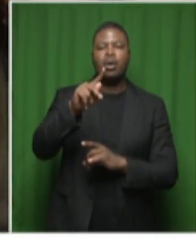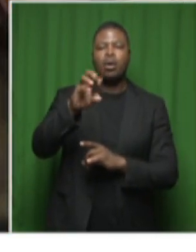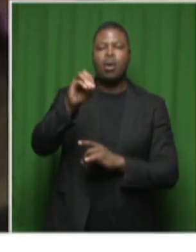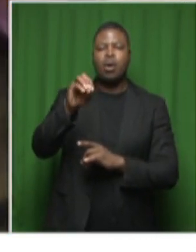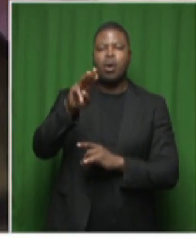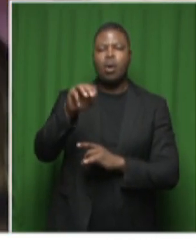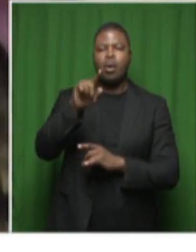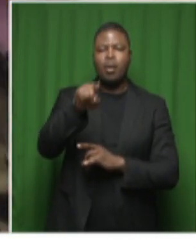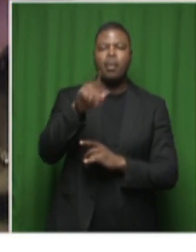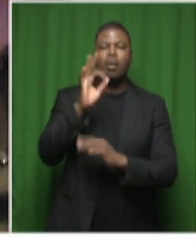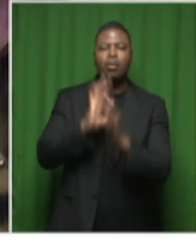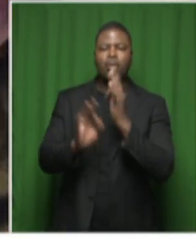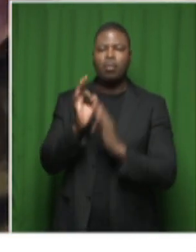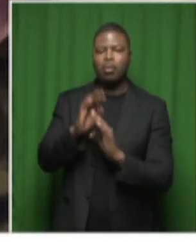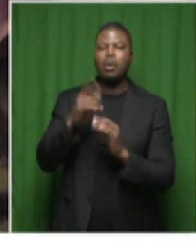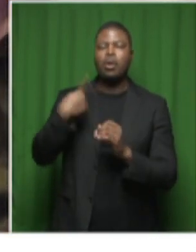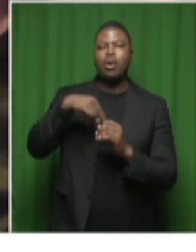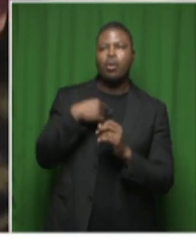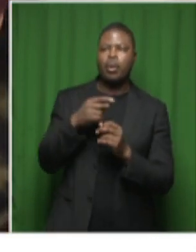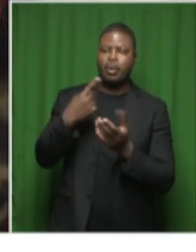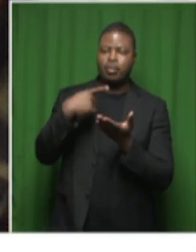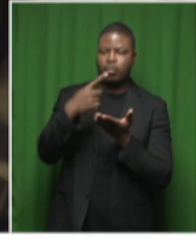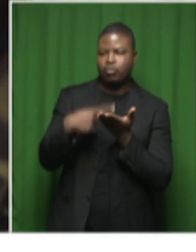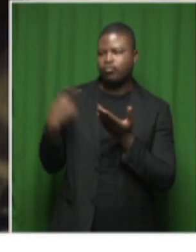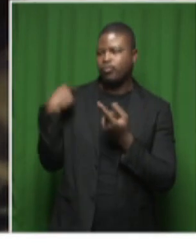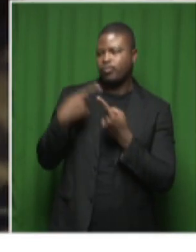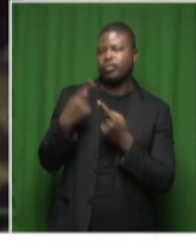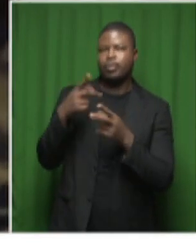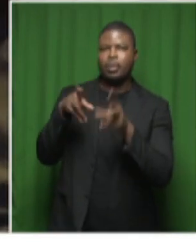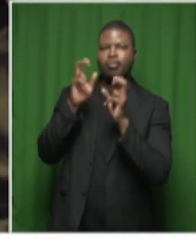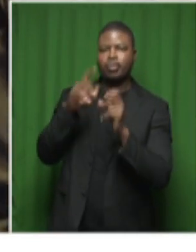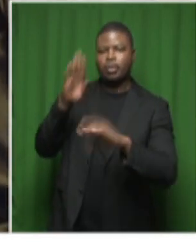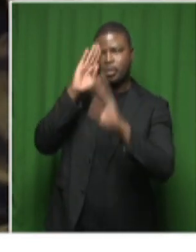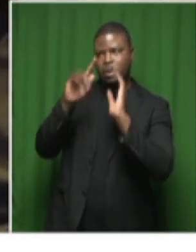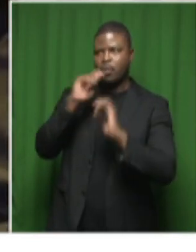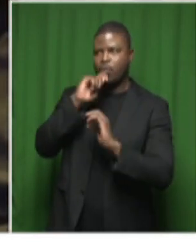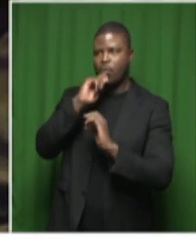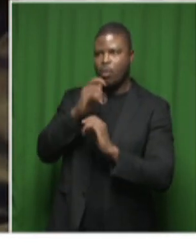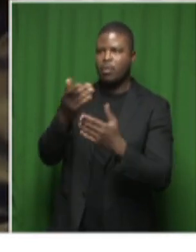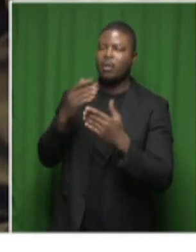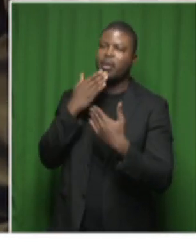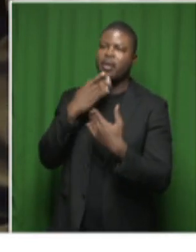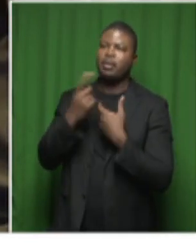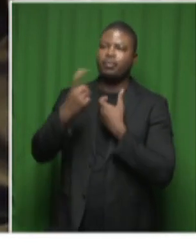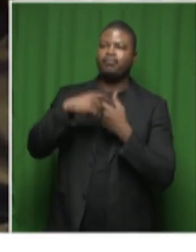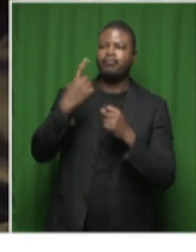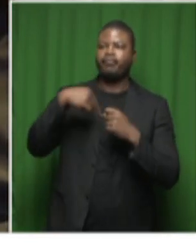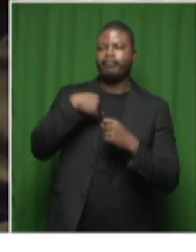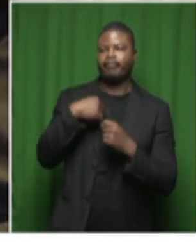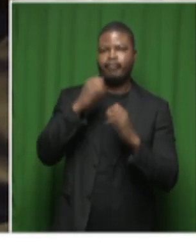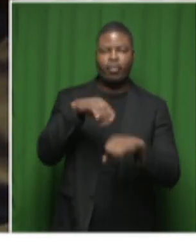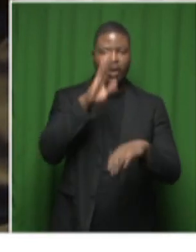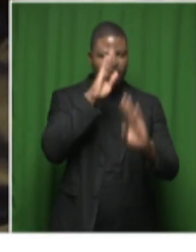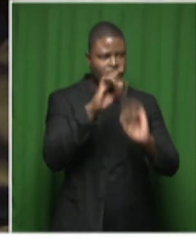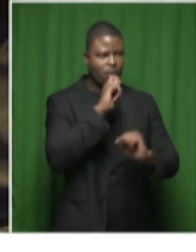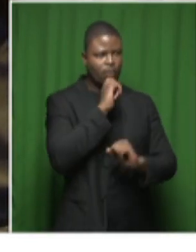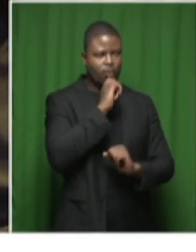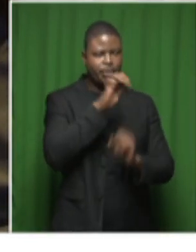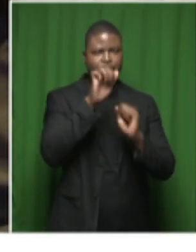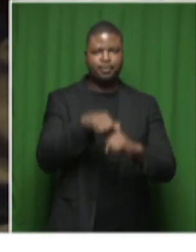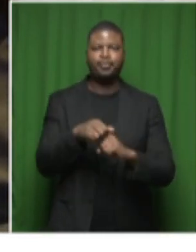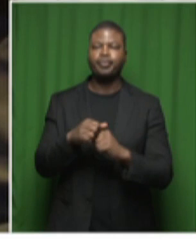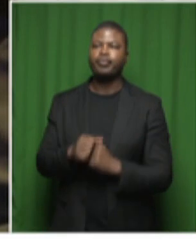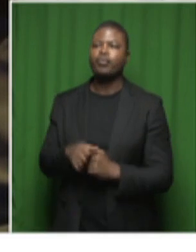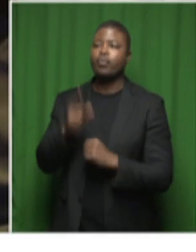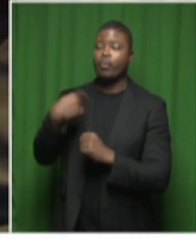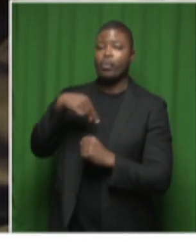this week and what more we can expect. Prof, good morning. Thank you for joining us. Good morning. All right, Prof, so we are past the halfway